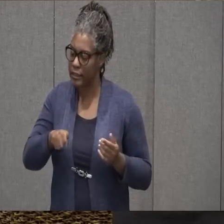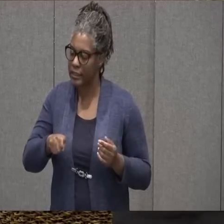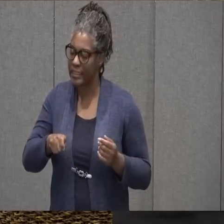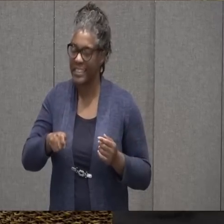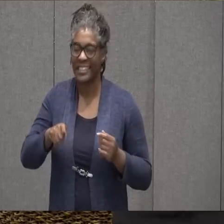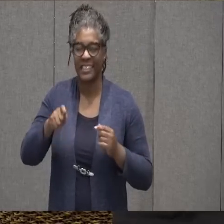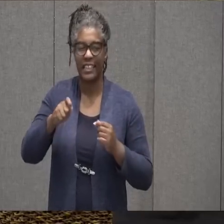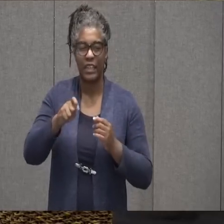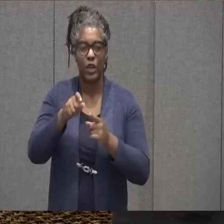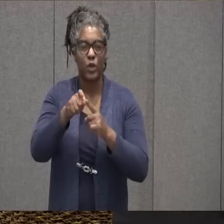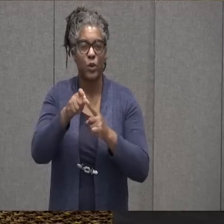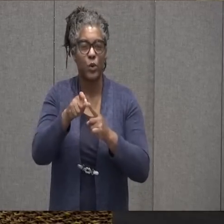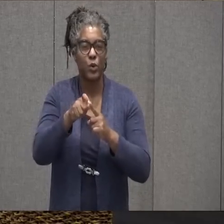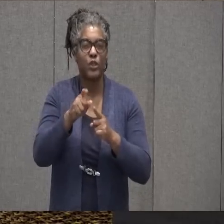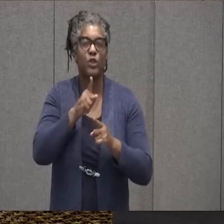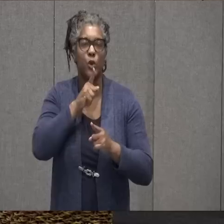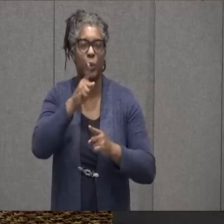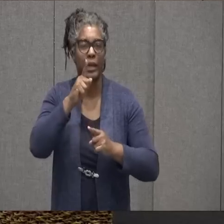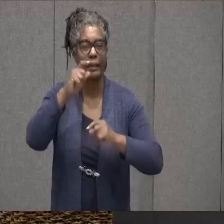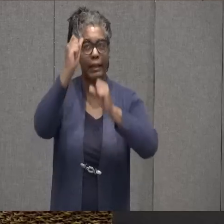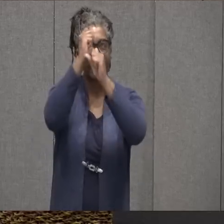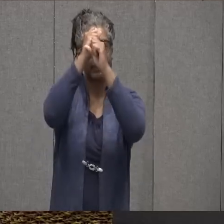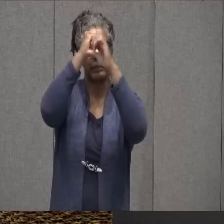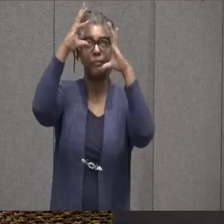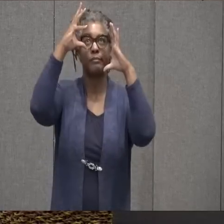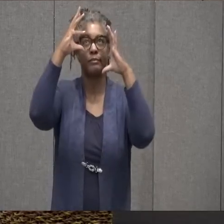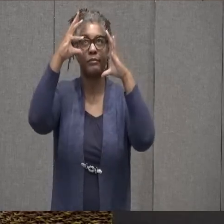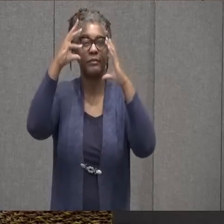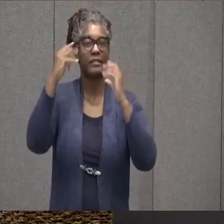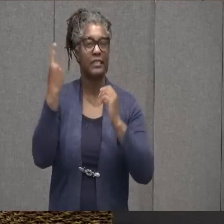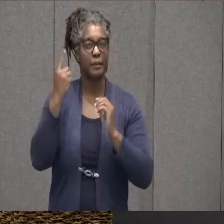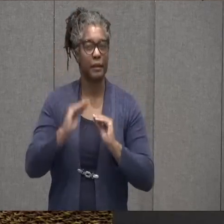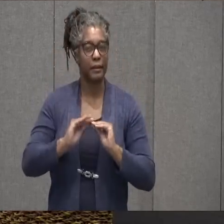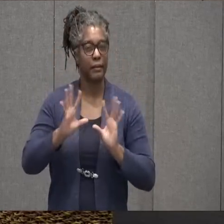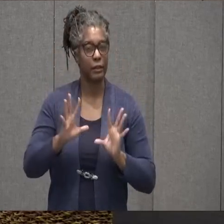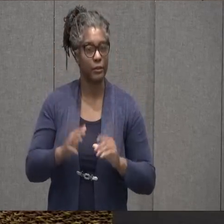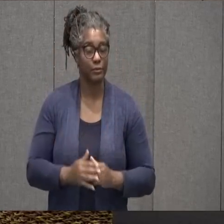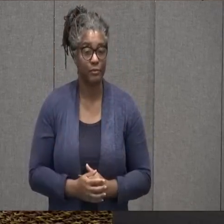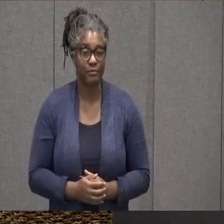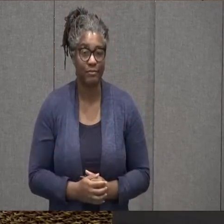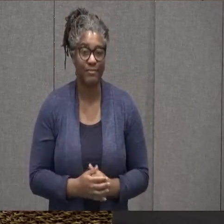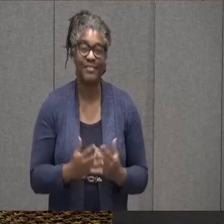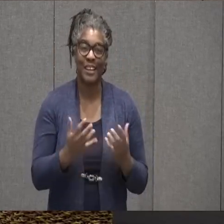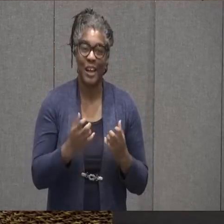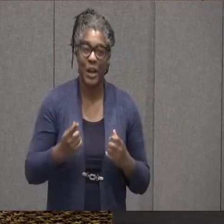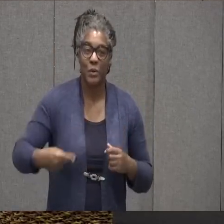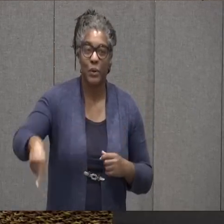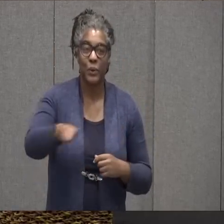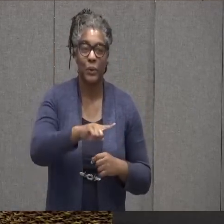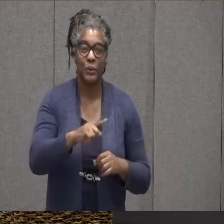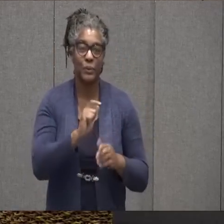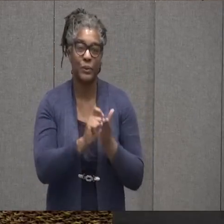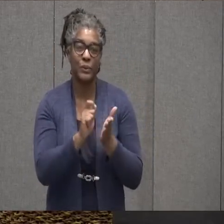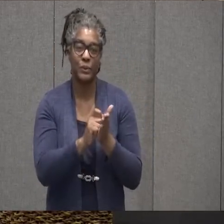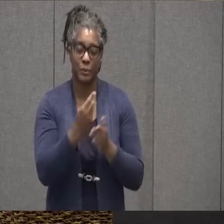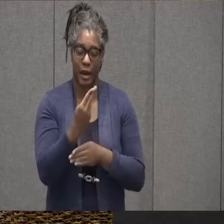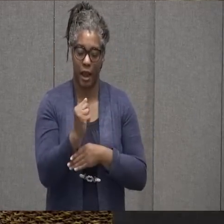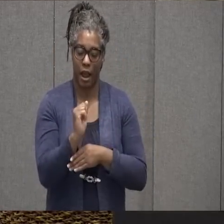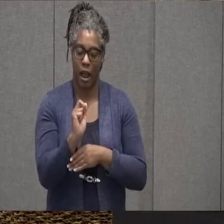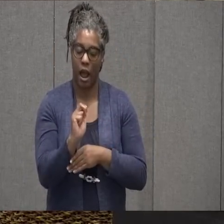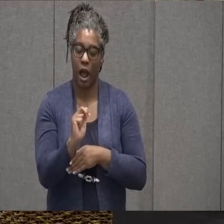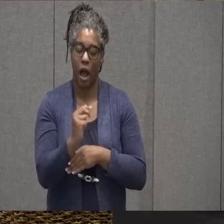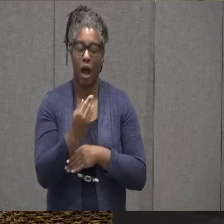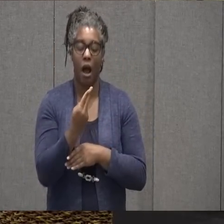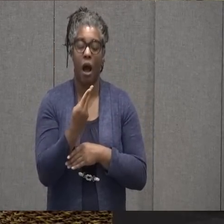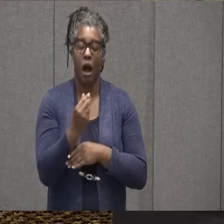you've almost written your haiku then. So you can do this. I'd love to have you write a haiku and then submit it